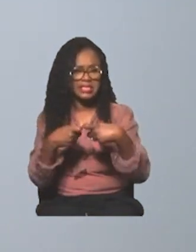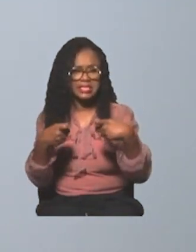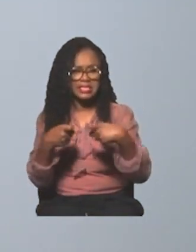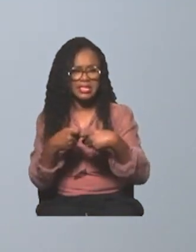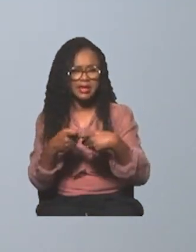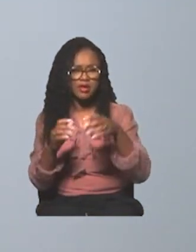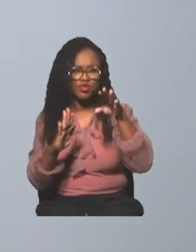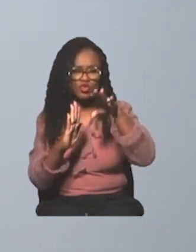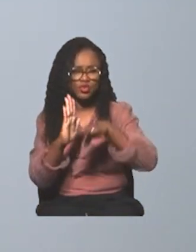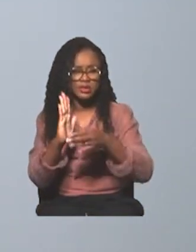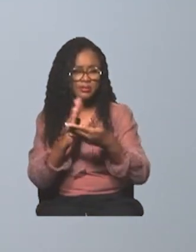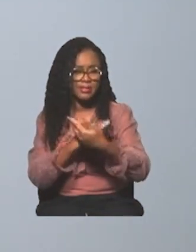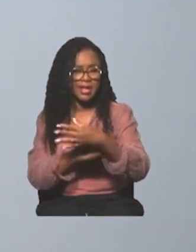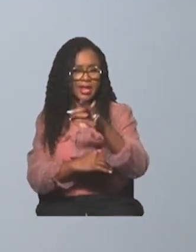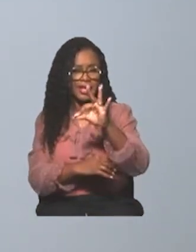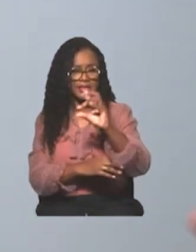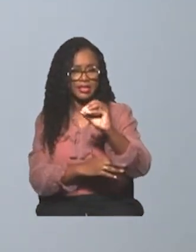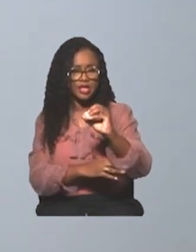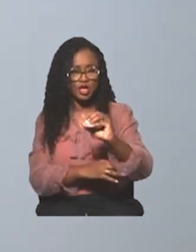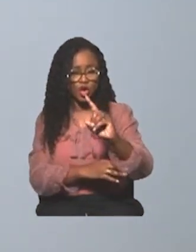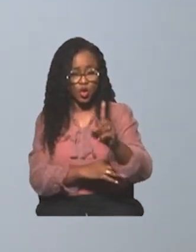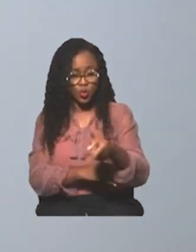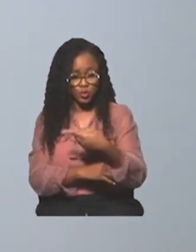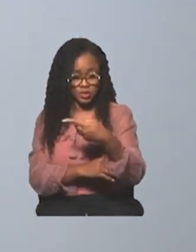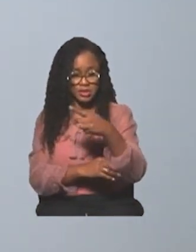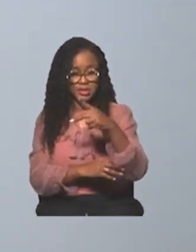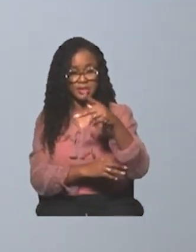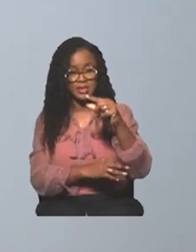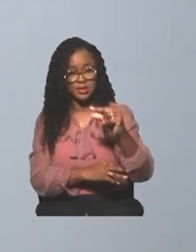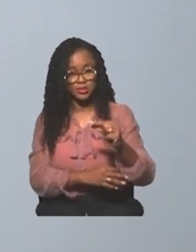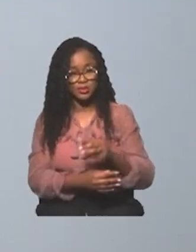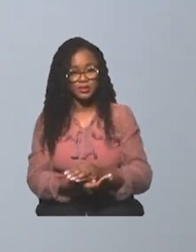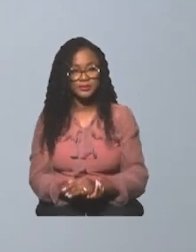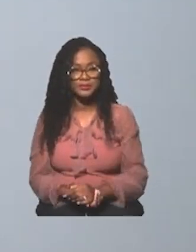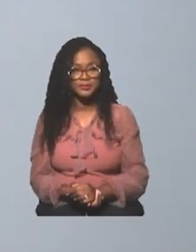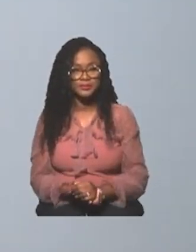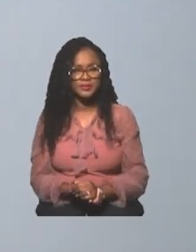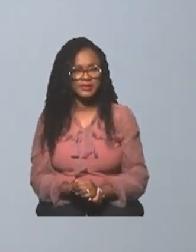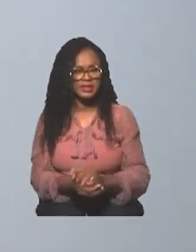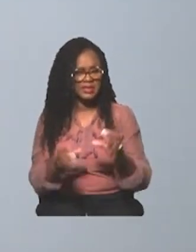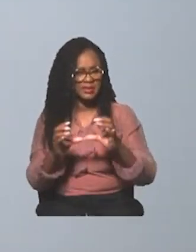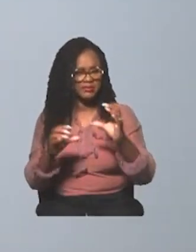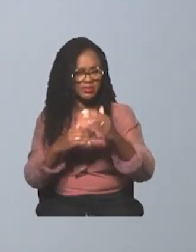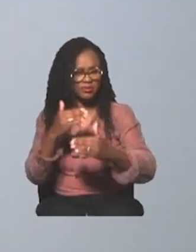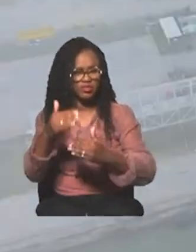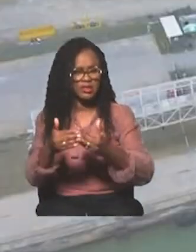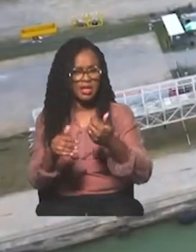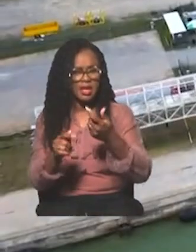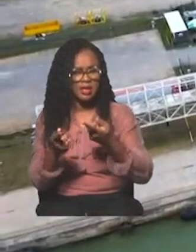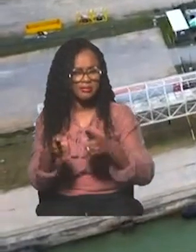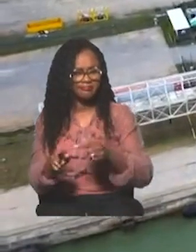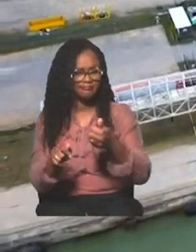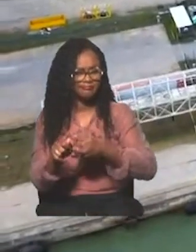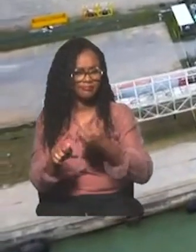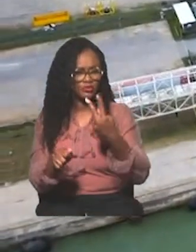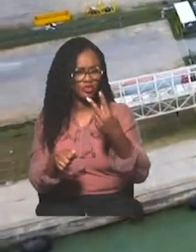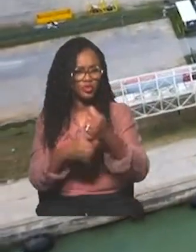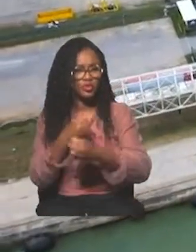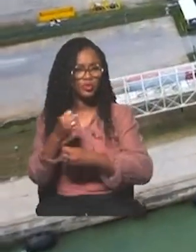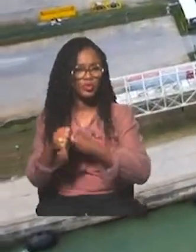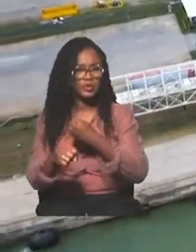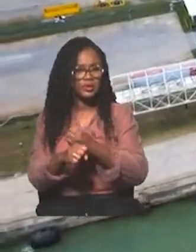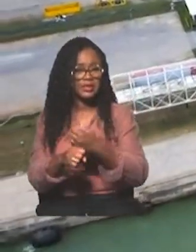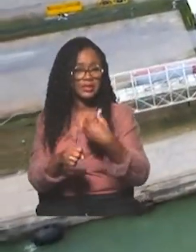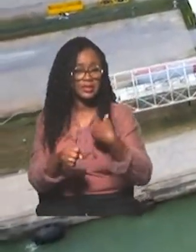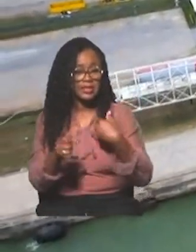by 90,000 kilograms. Dr. Palto notes the certification process takes place every 2 years, and there are already